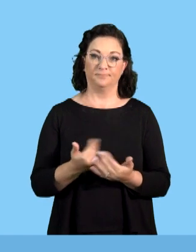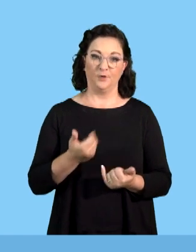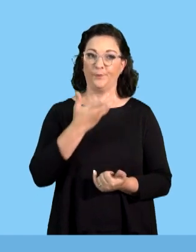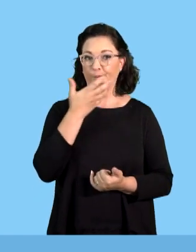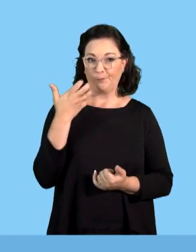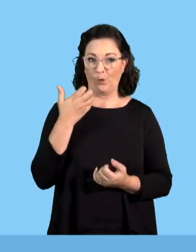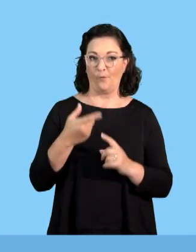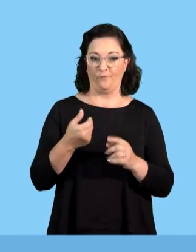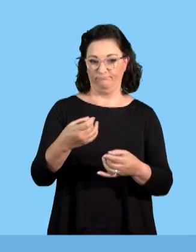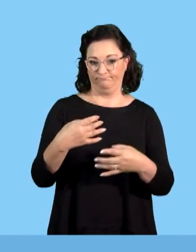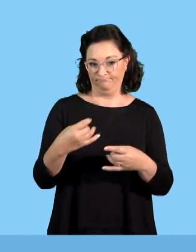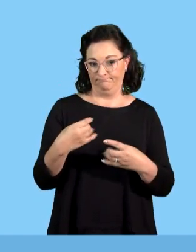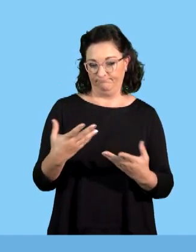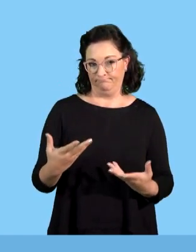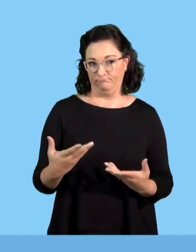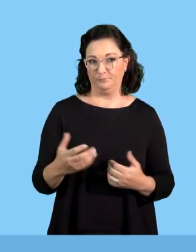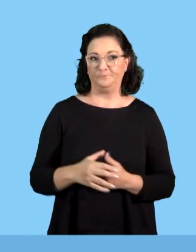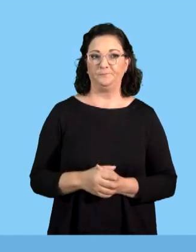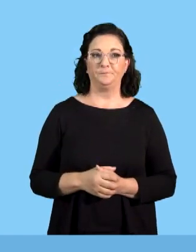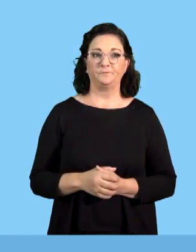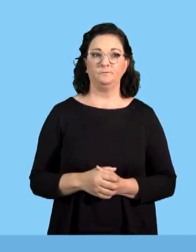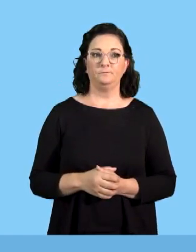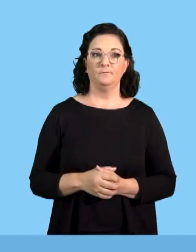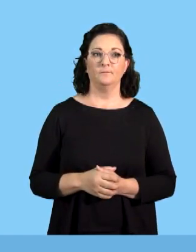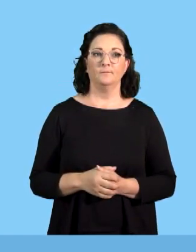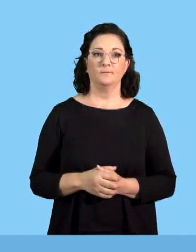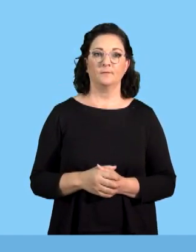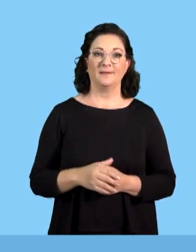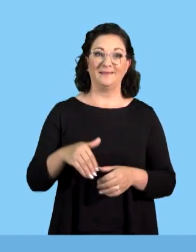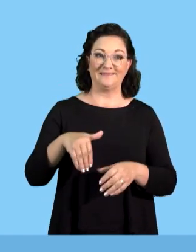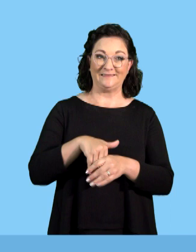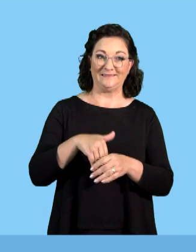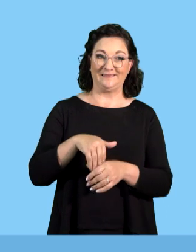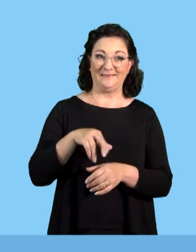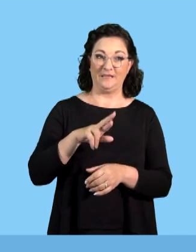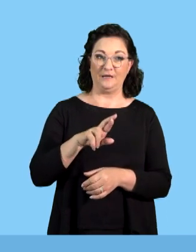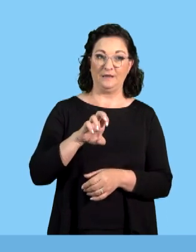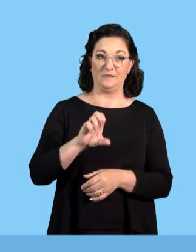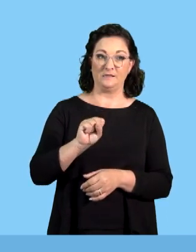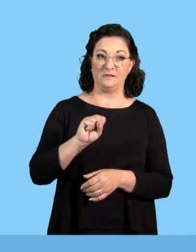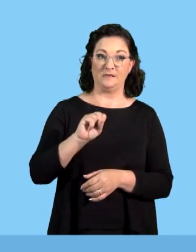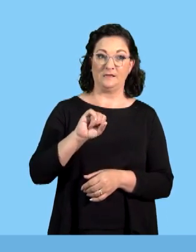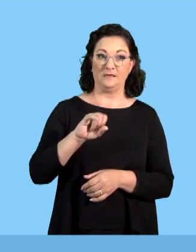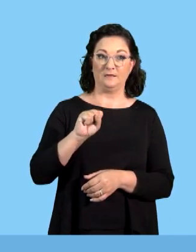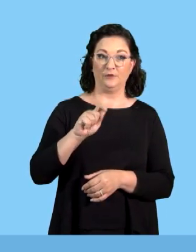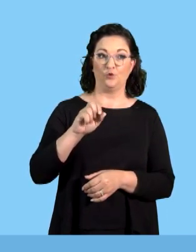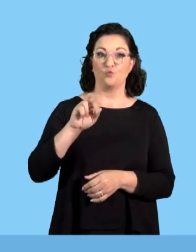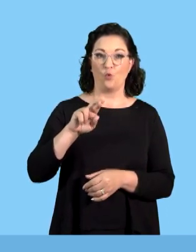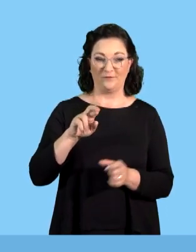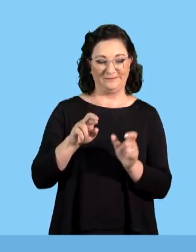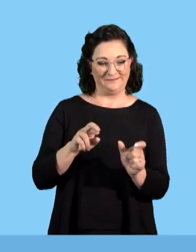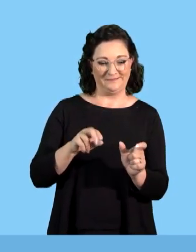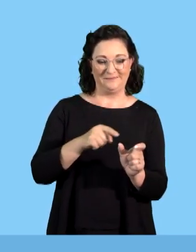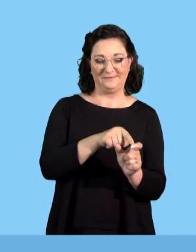can generate heat in a resistor. So the electric current that you're talking about can generate heat in a resistor. Remember that this